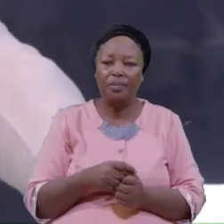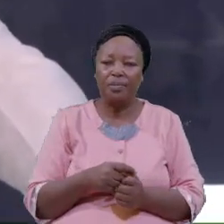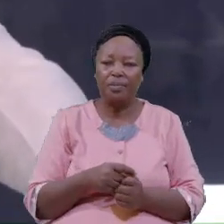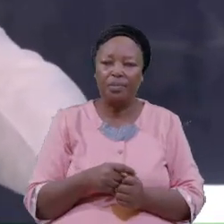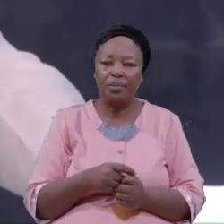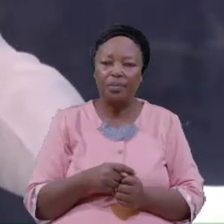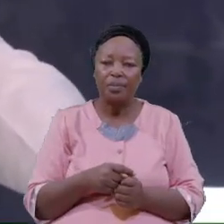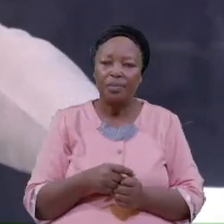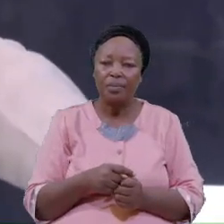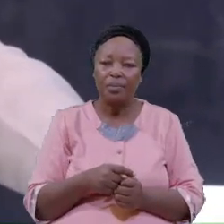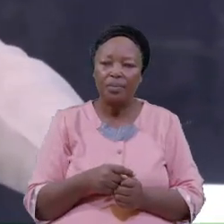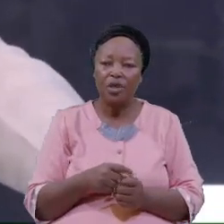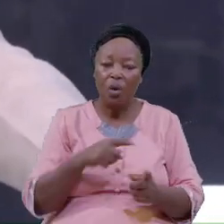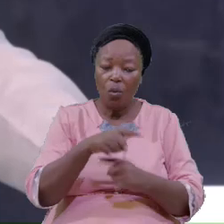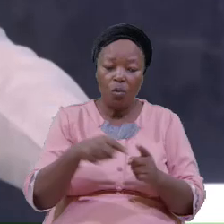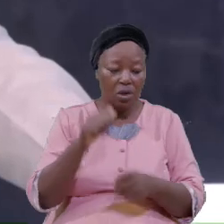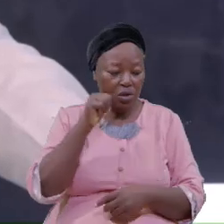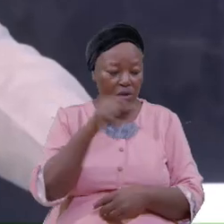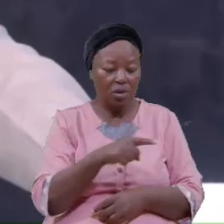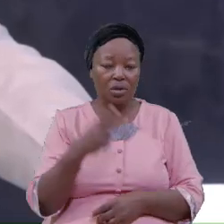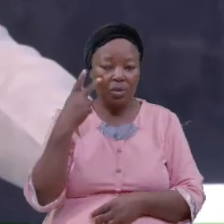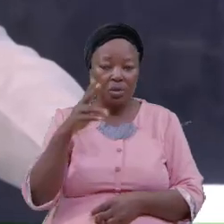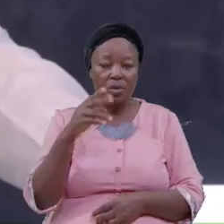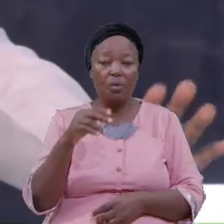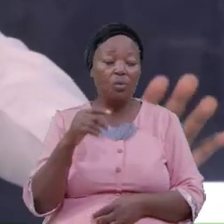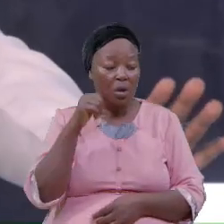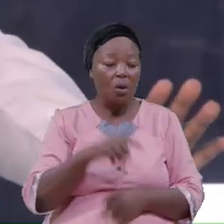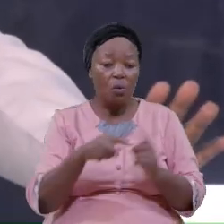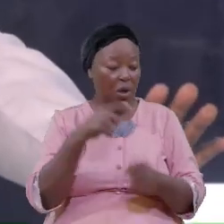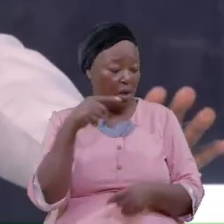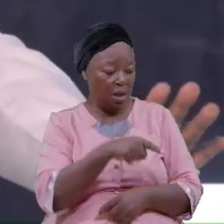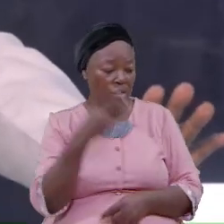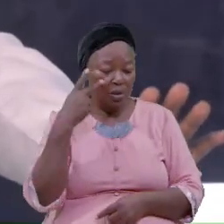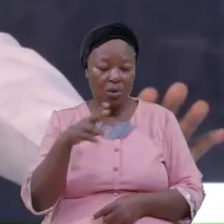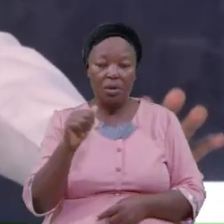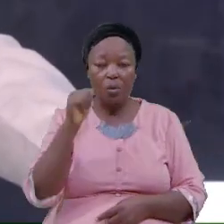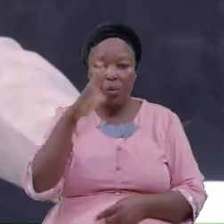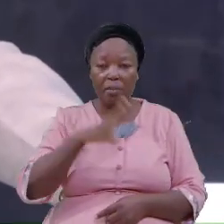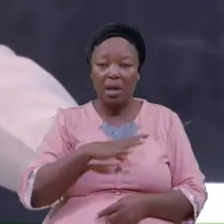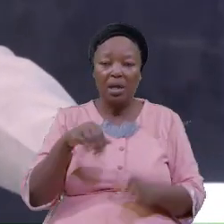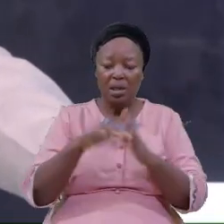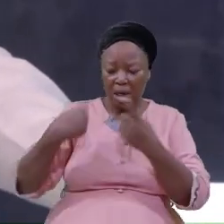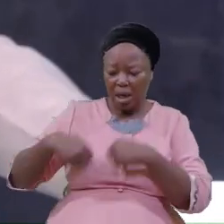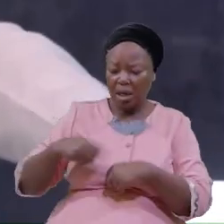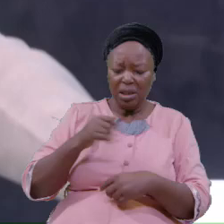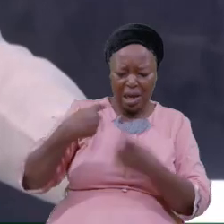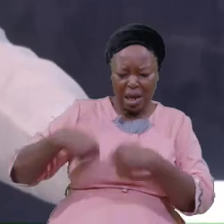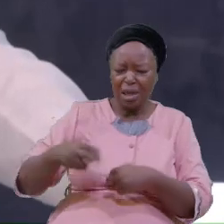When she saw the woman, in her heart was already, his heart was already defiled.